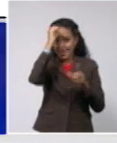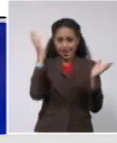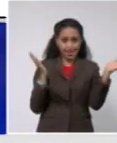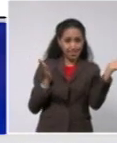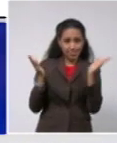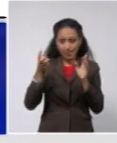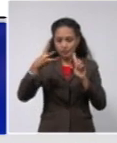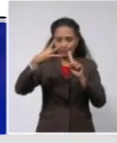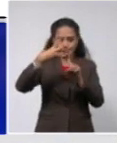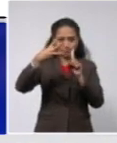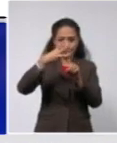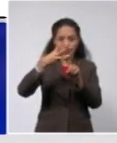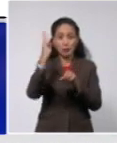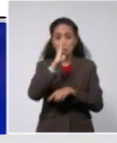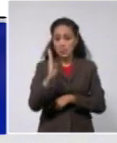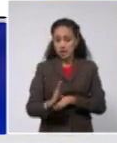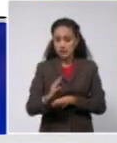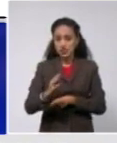over